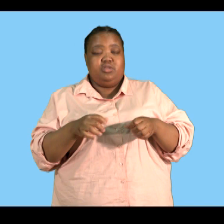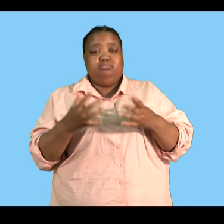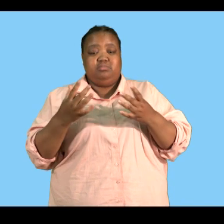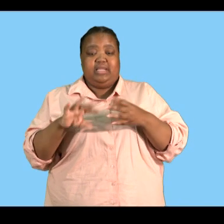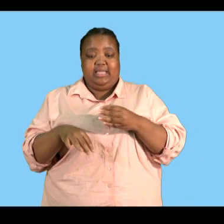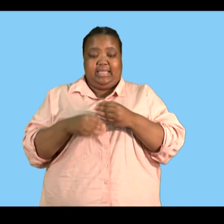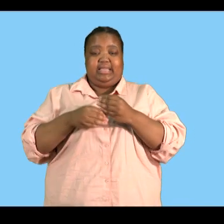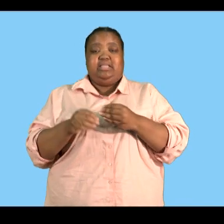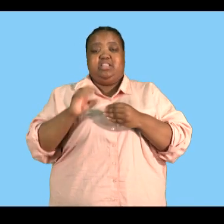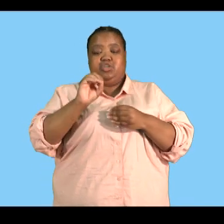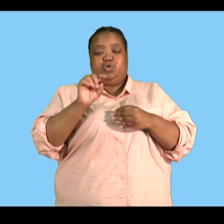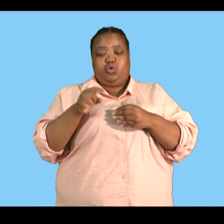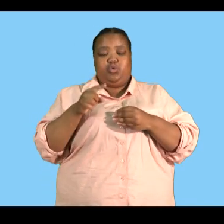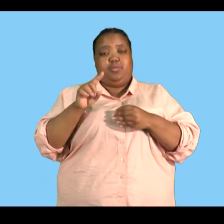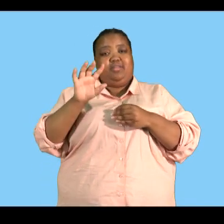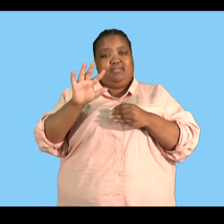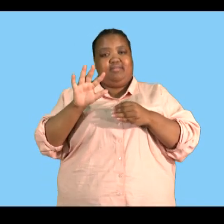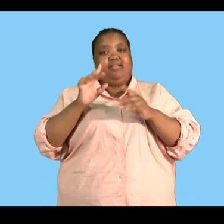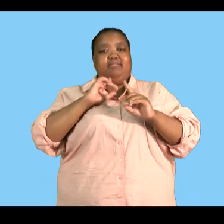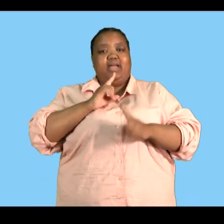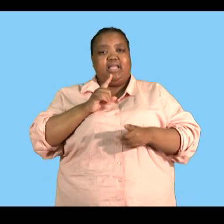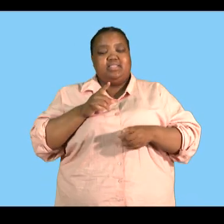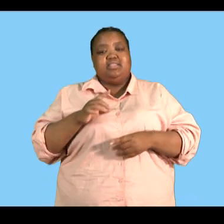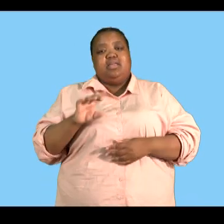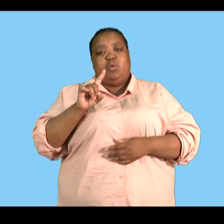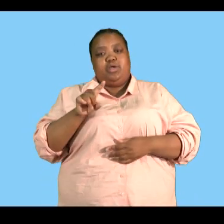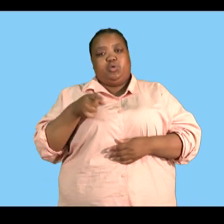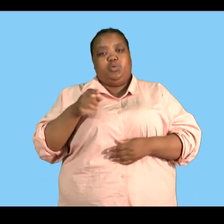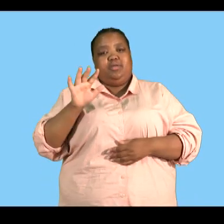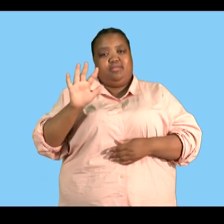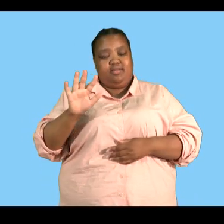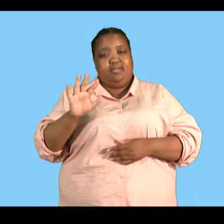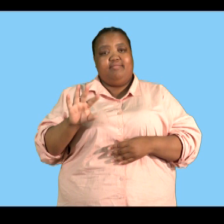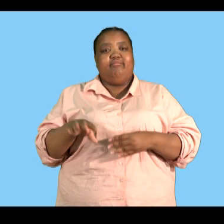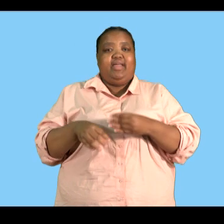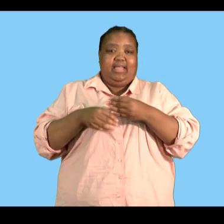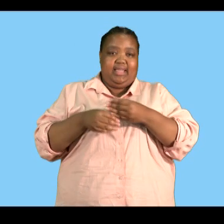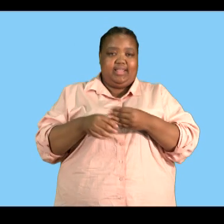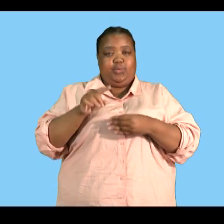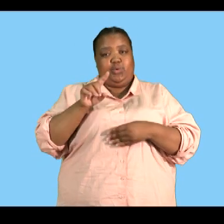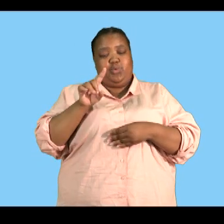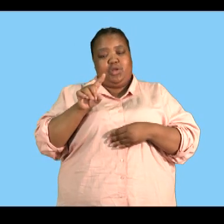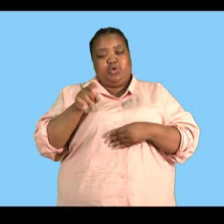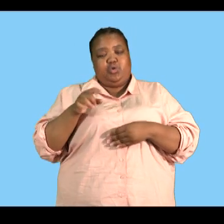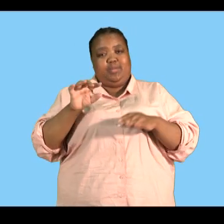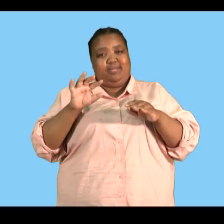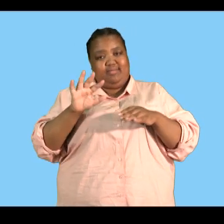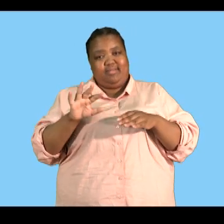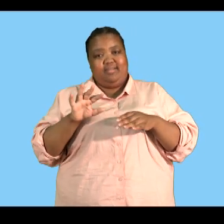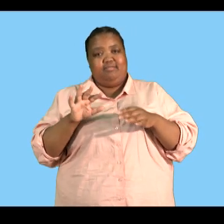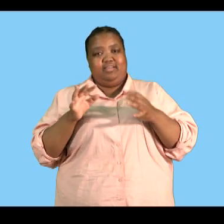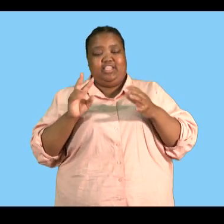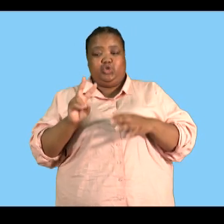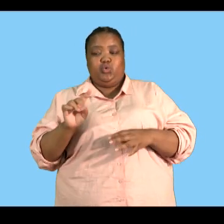you should get 1.5. Adding another 0.5, you should be getting 2.0.